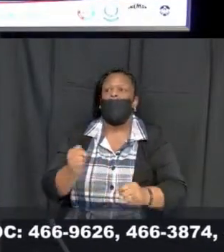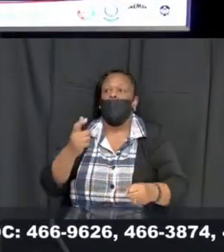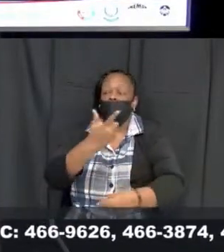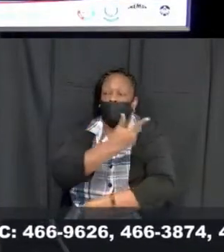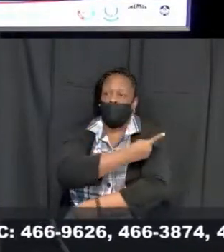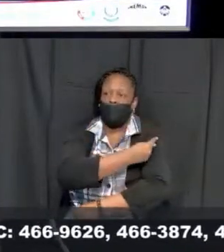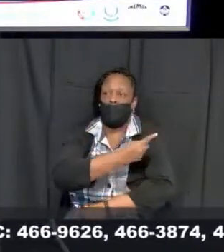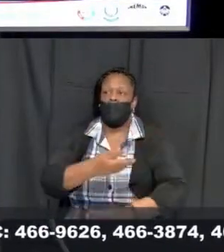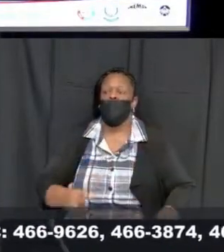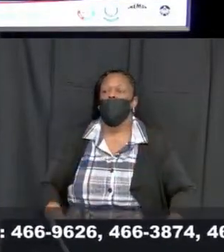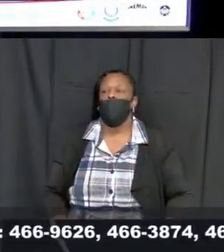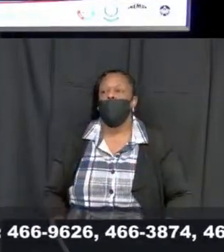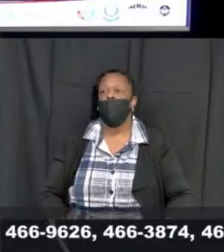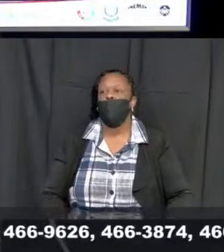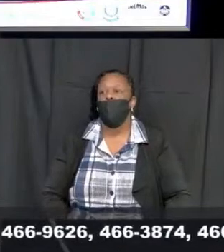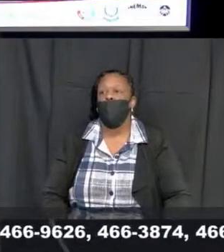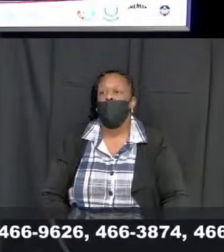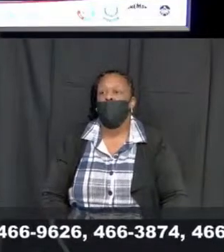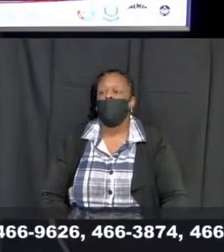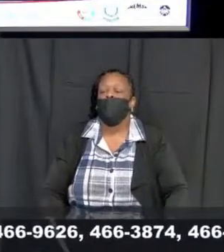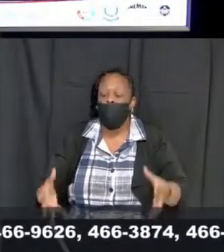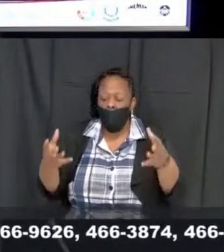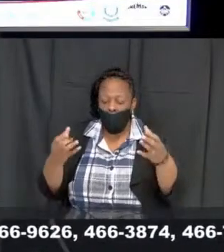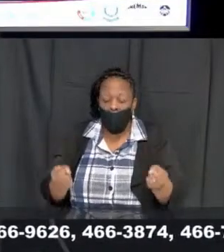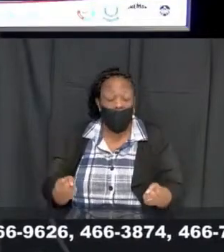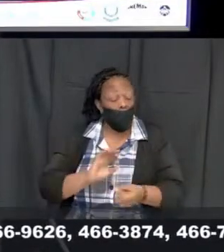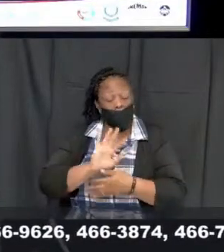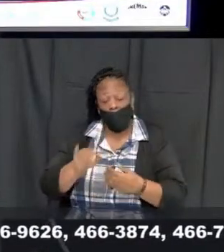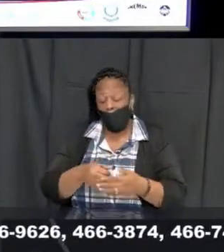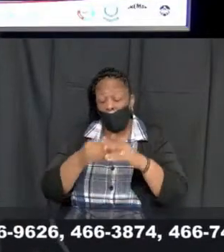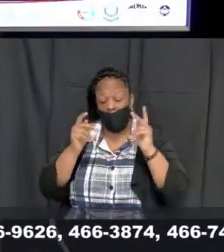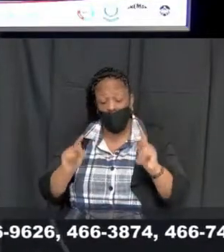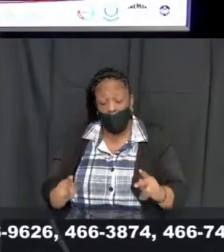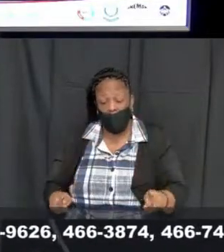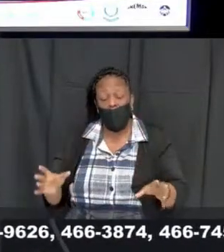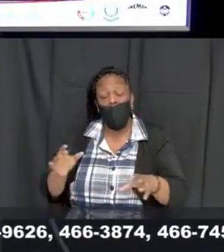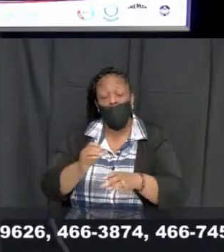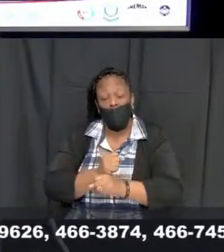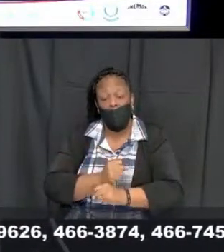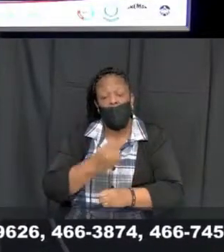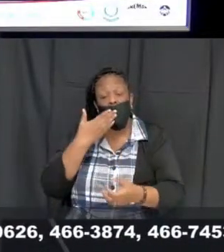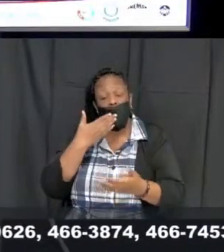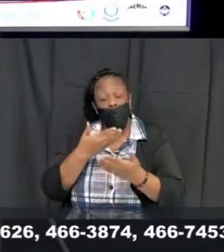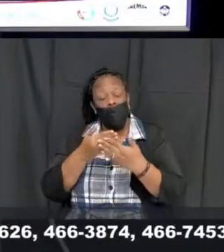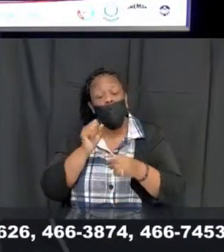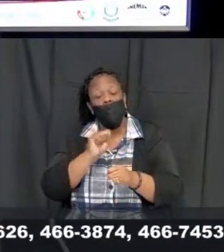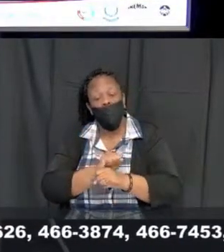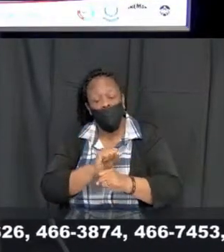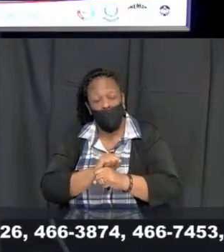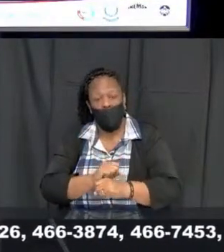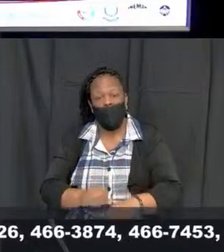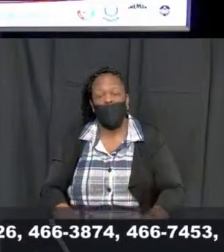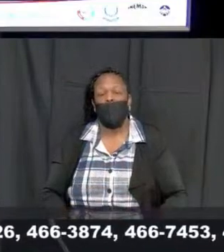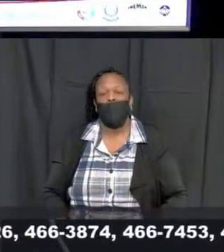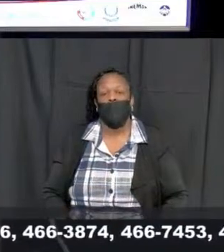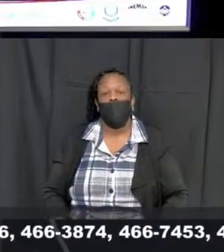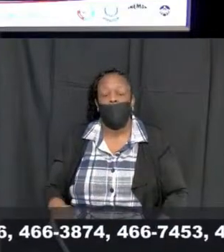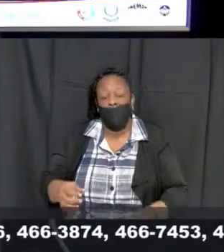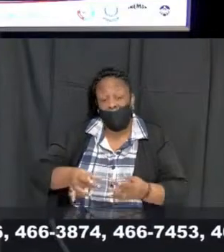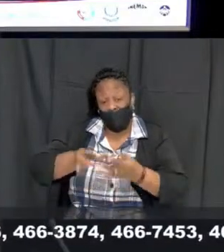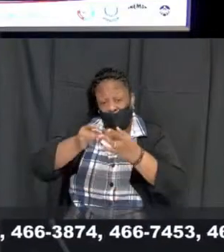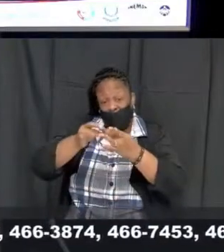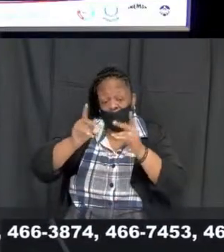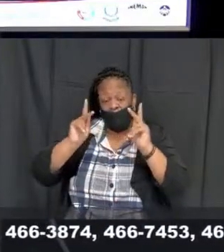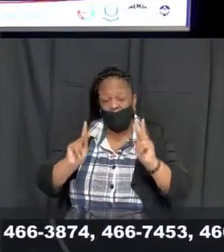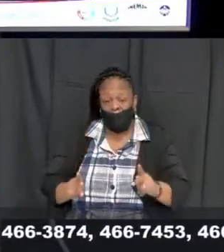some particular income for the next tourist season, this can be jeopardized. Persons who